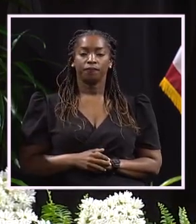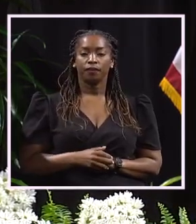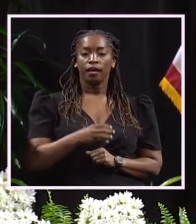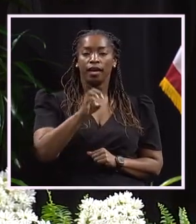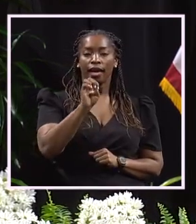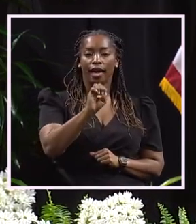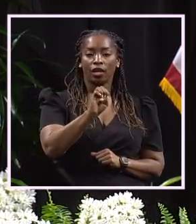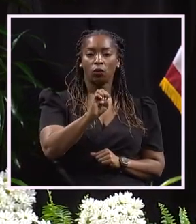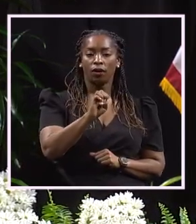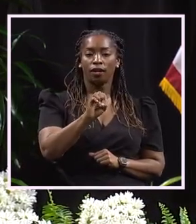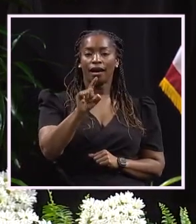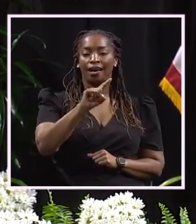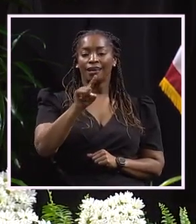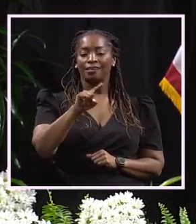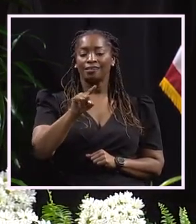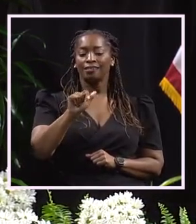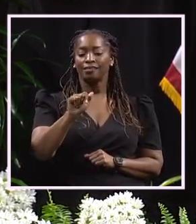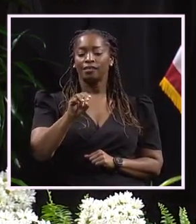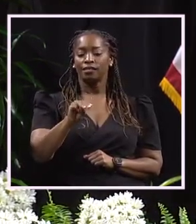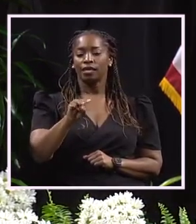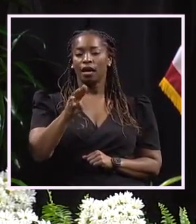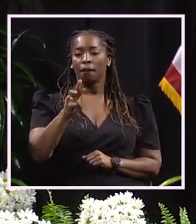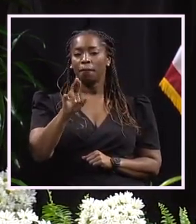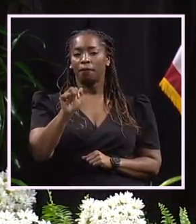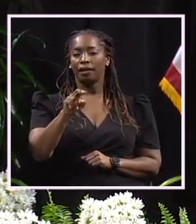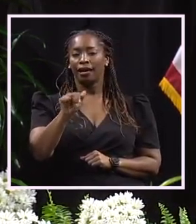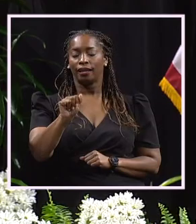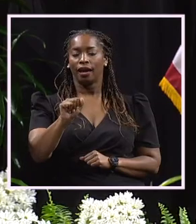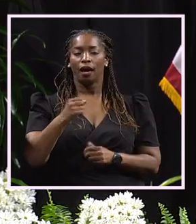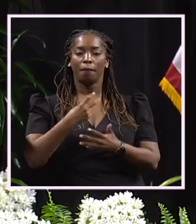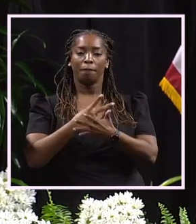Edward Zambrana, Master of Science.